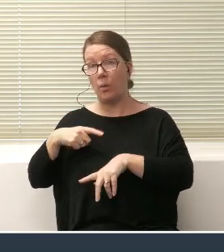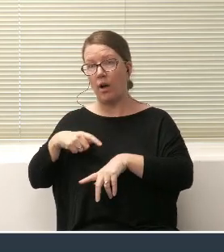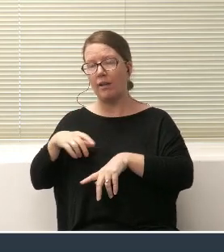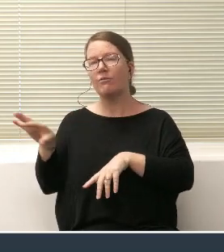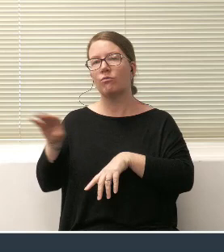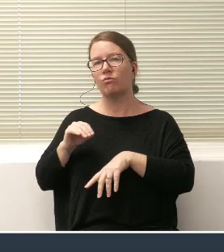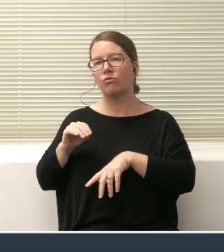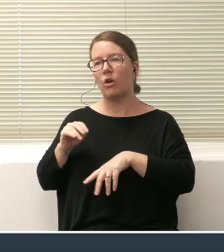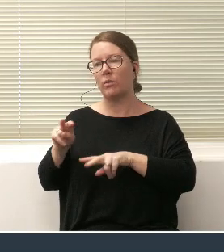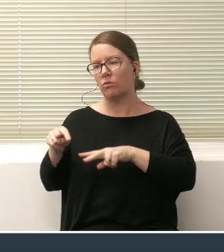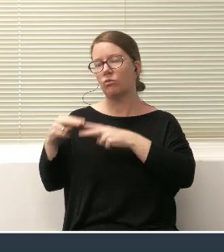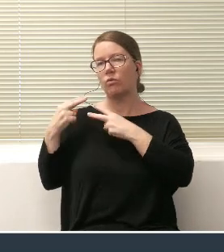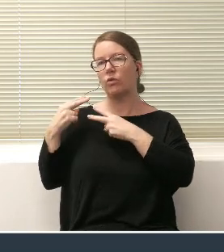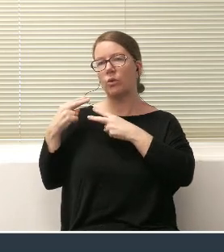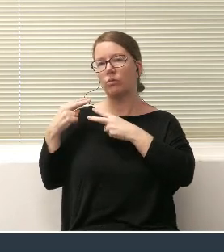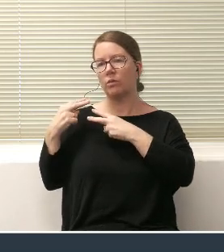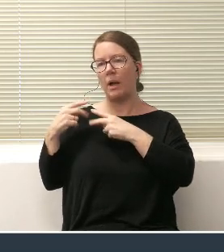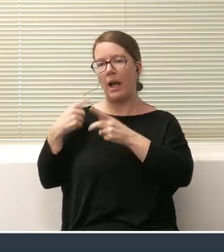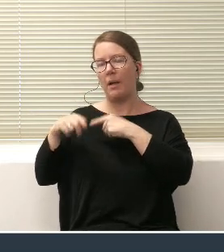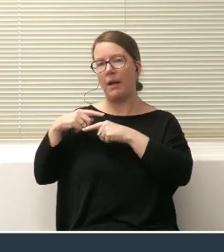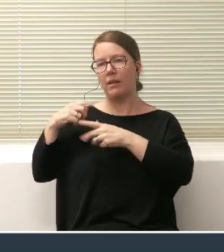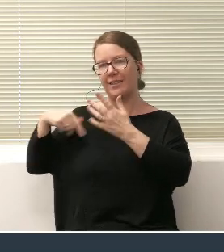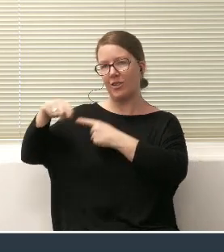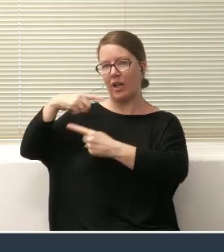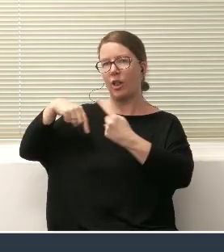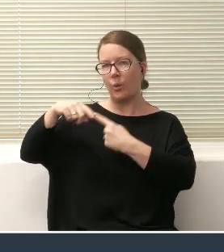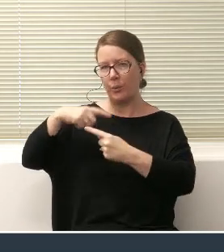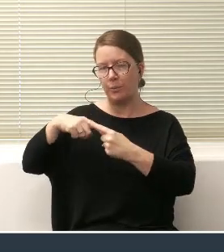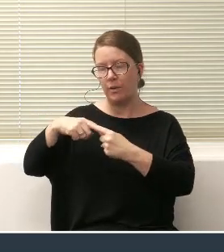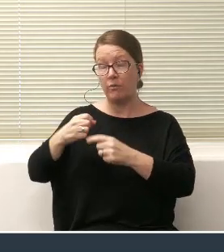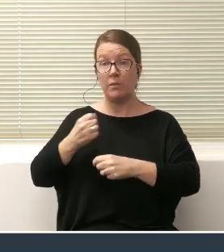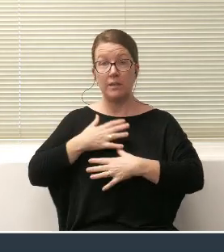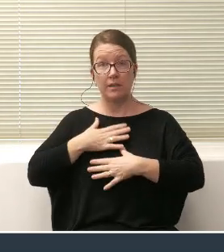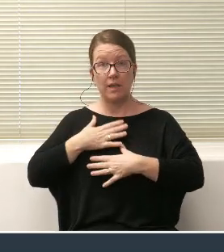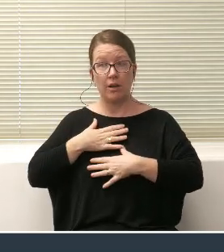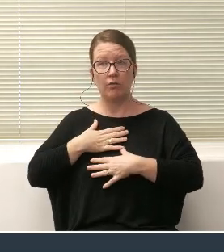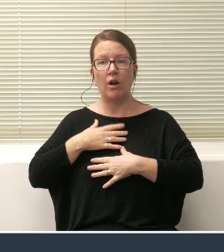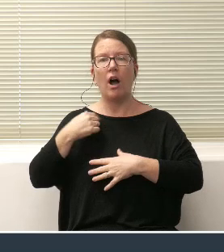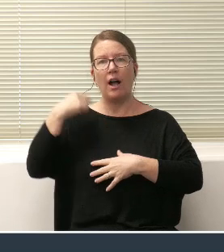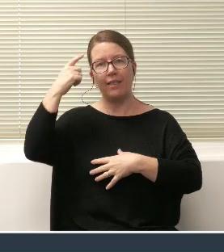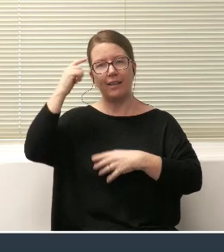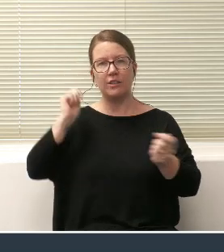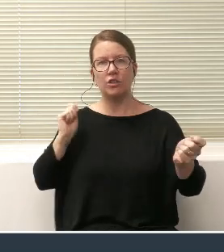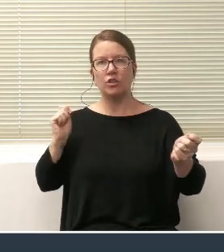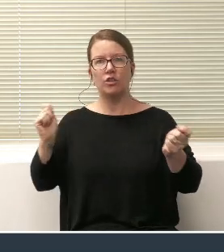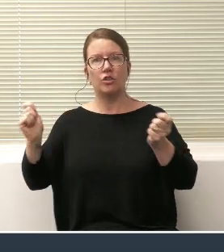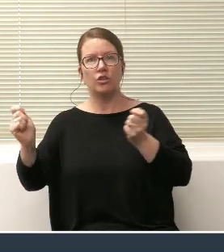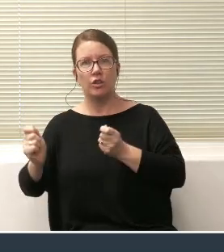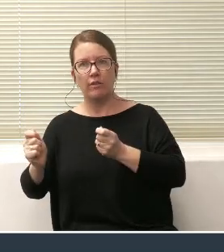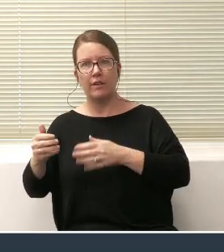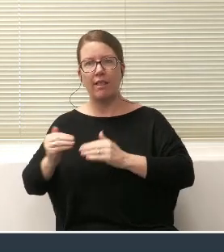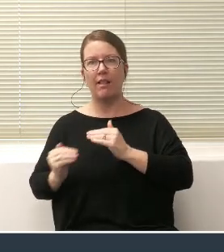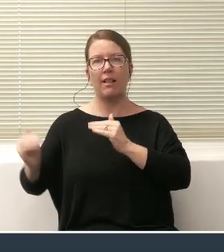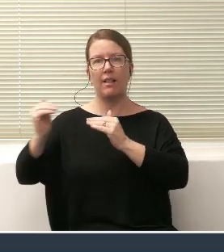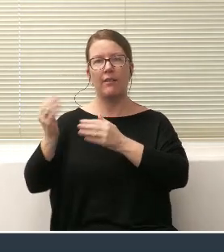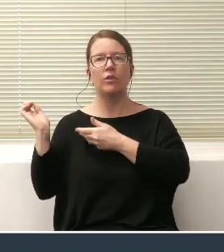through our own Napier City Council review post-cyclone. So for me, it is a significant shift in the level of service that